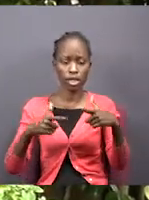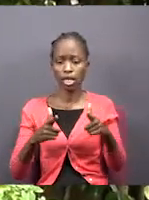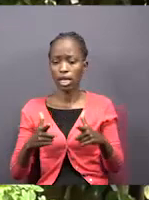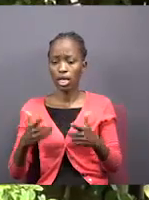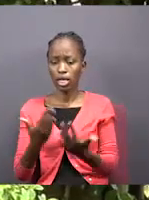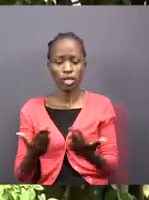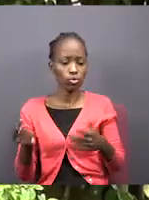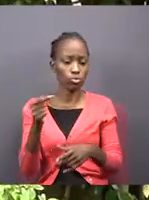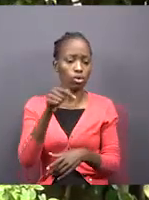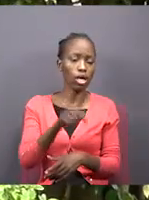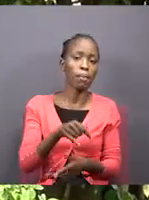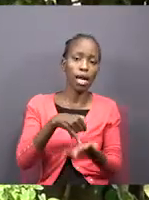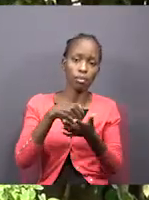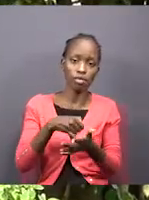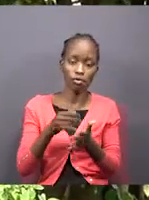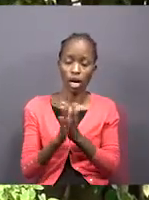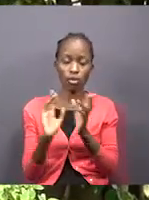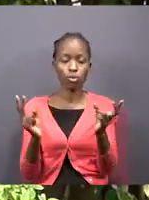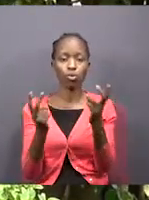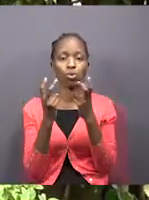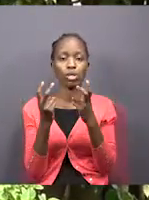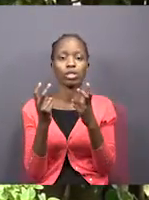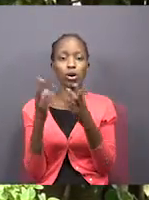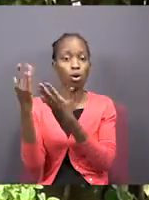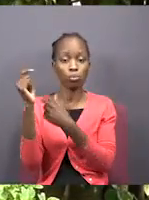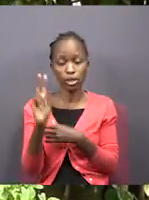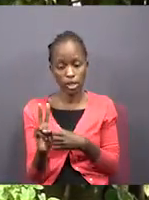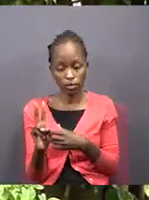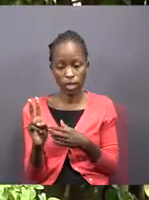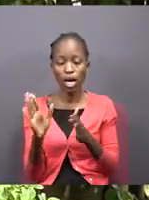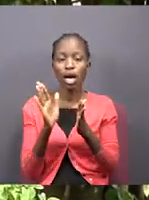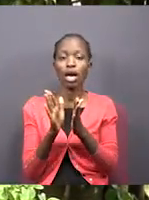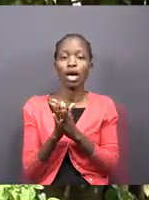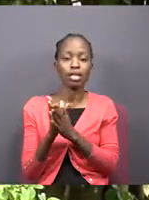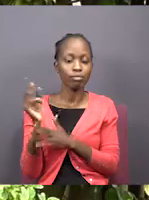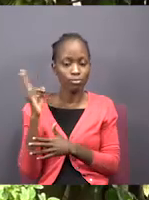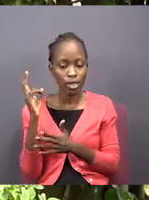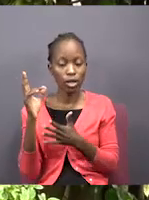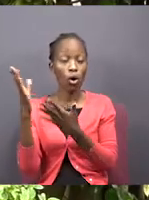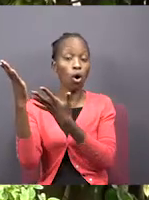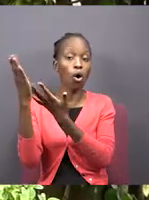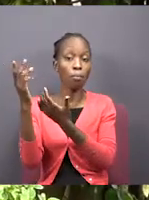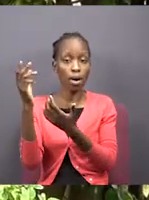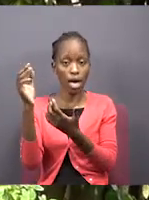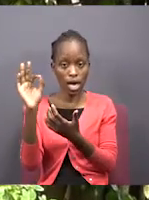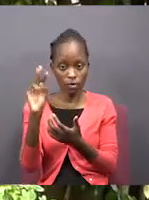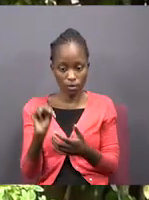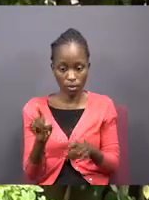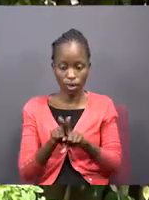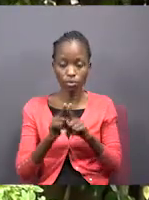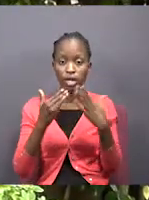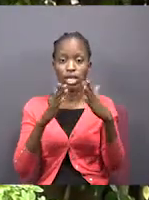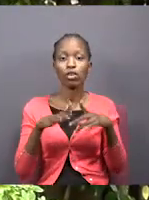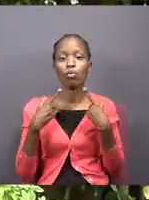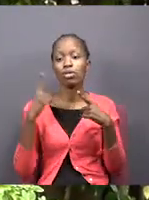allowed them to participate and also to watch Hope TV and also to listen in. Thank you so much, parents. Thank